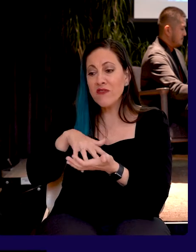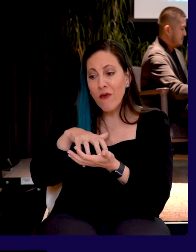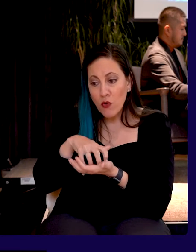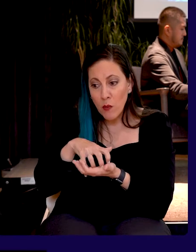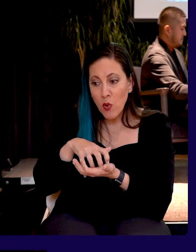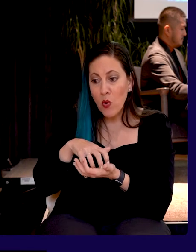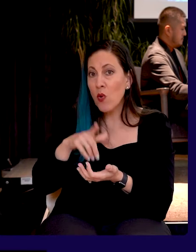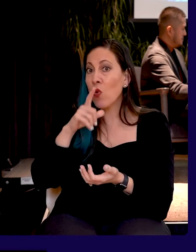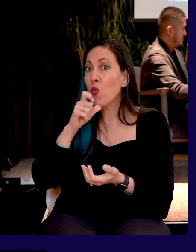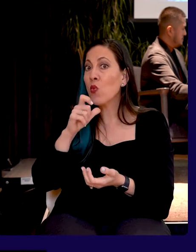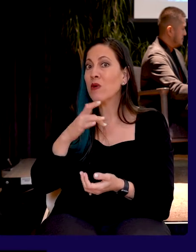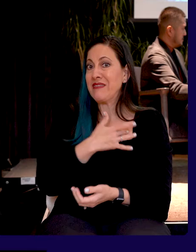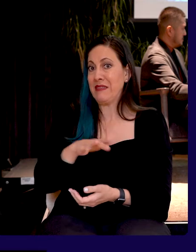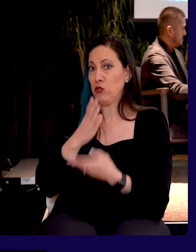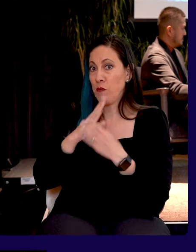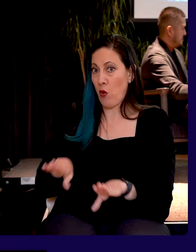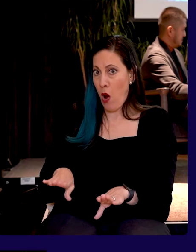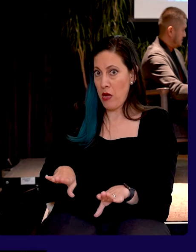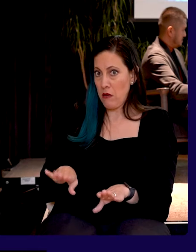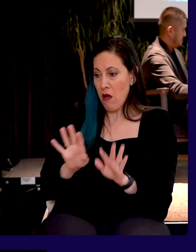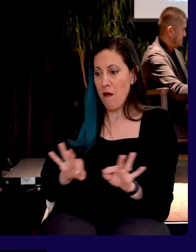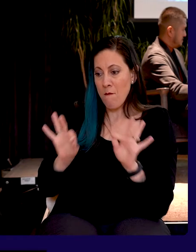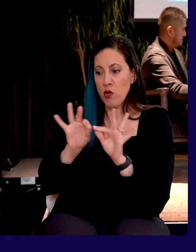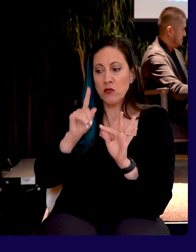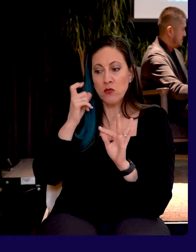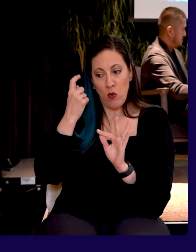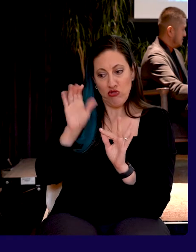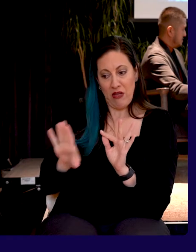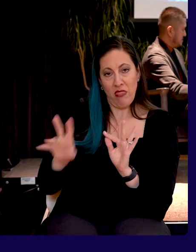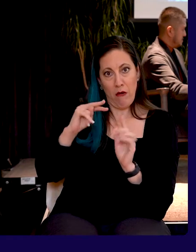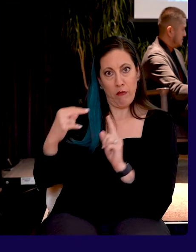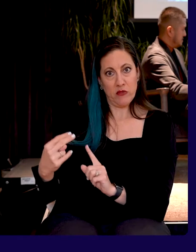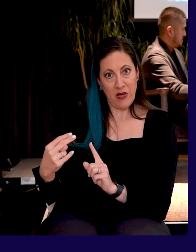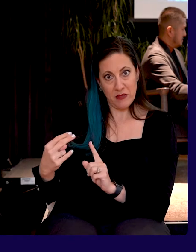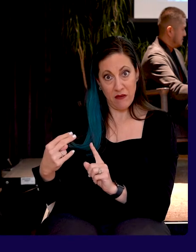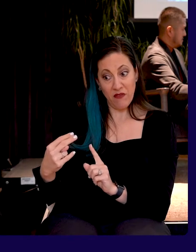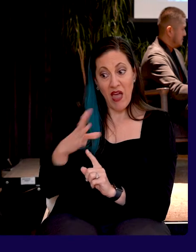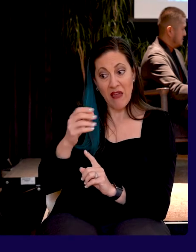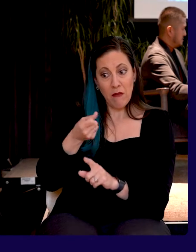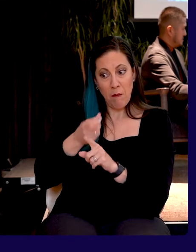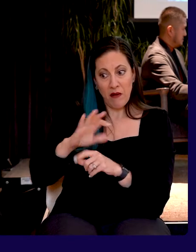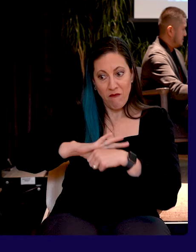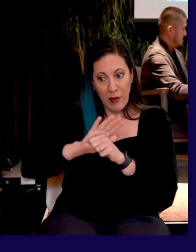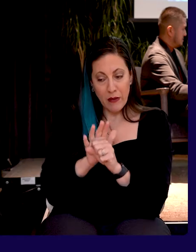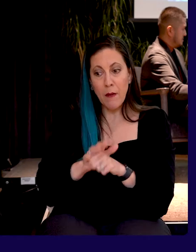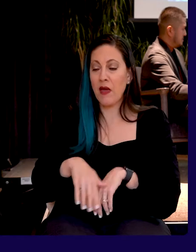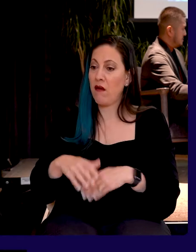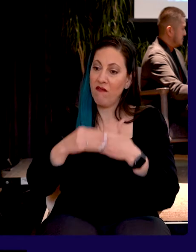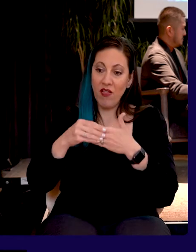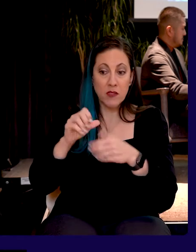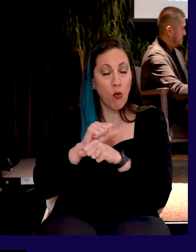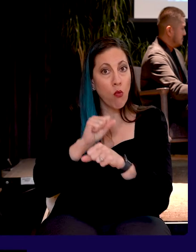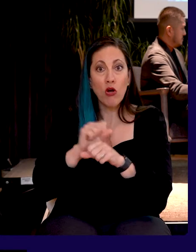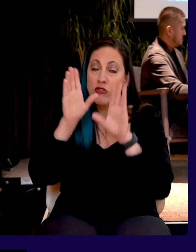voice. And we see so much of the impact of the pandemic and the impact of flexible work being, everyone loves flexibility, but